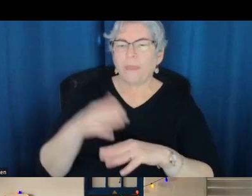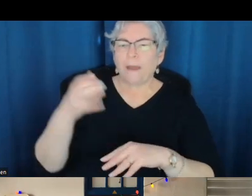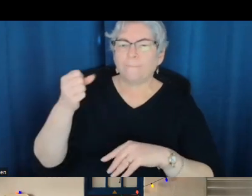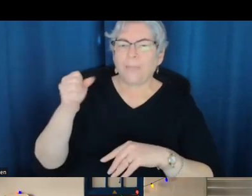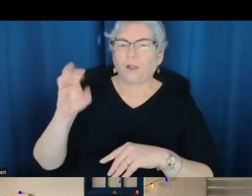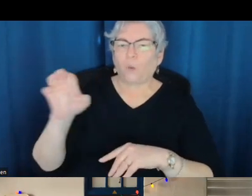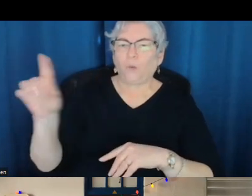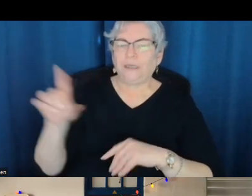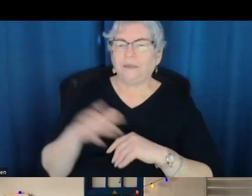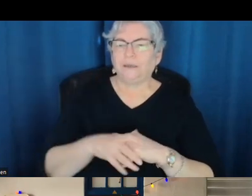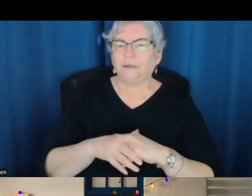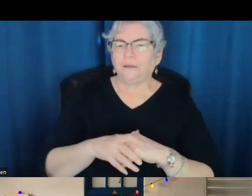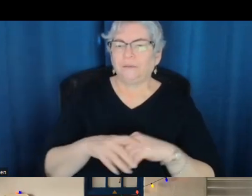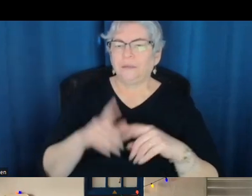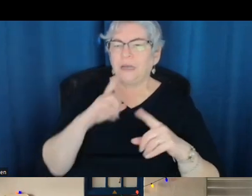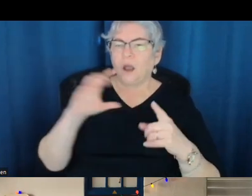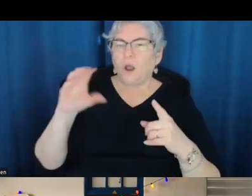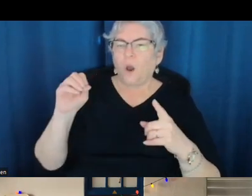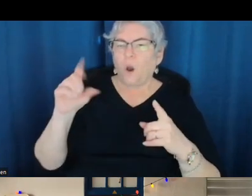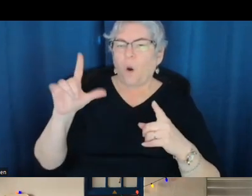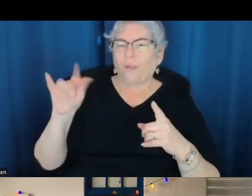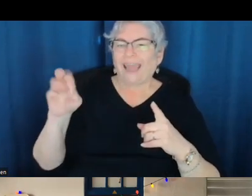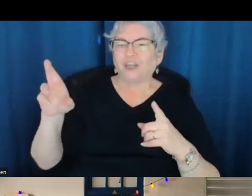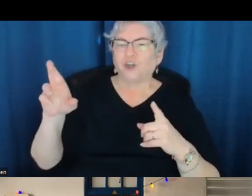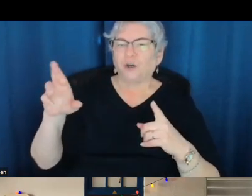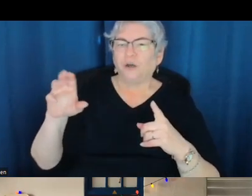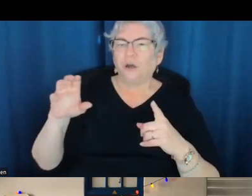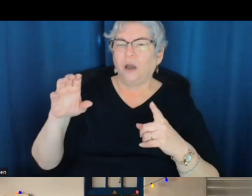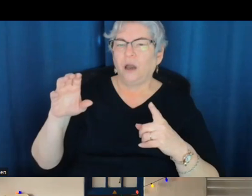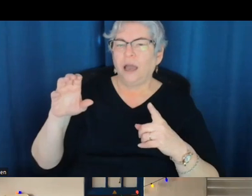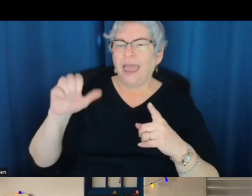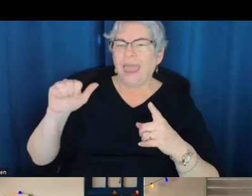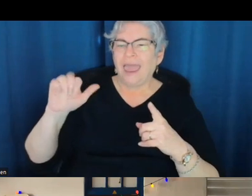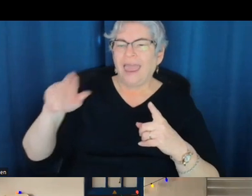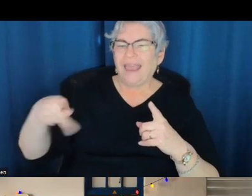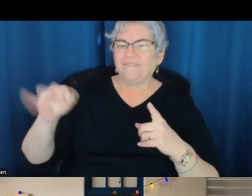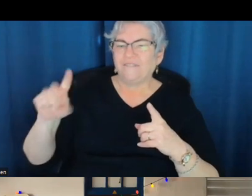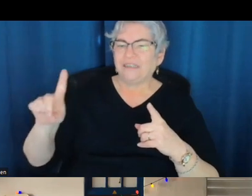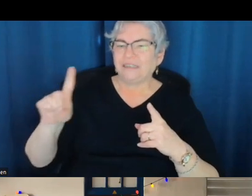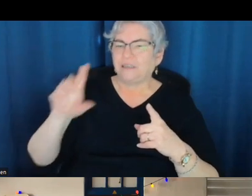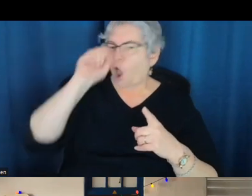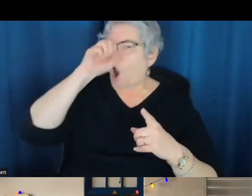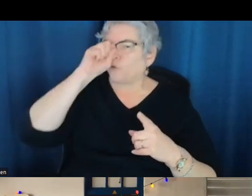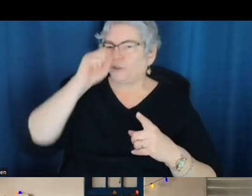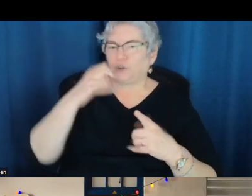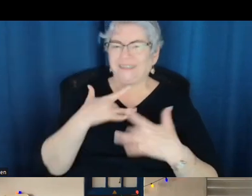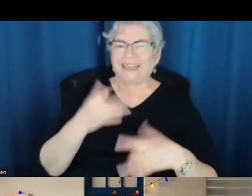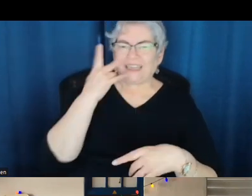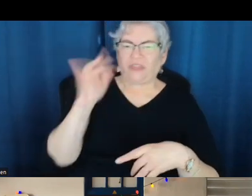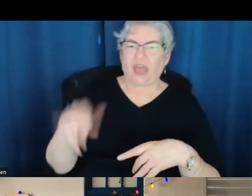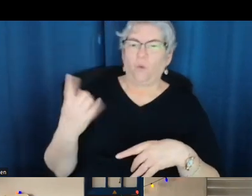Well, I believe they're oleander aphids, are the orange ones that we typically see. And honestly,